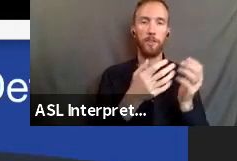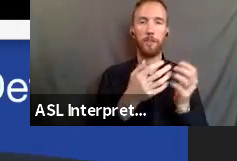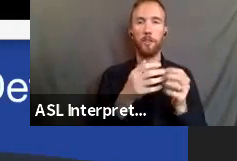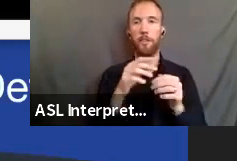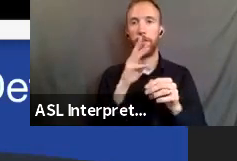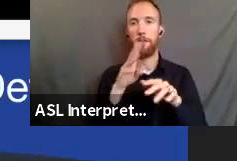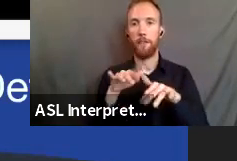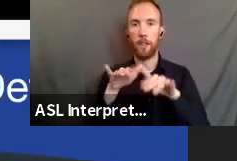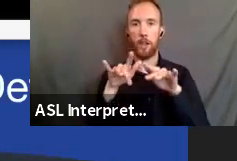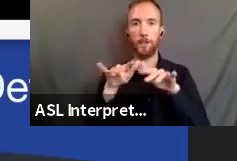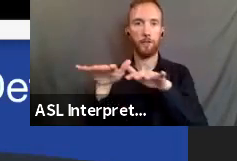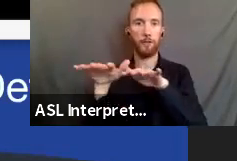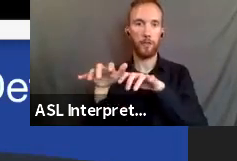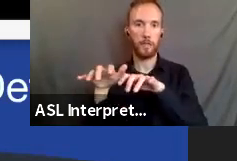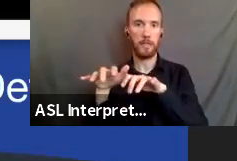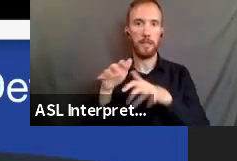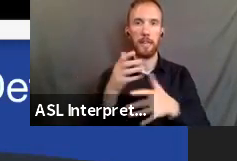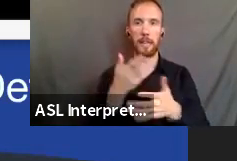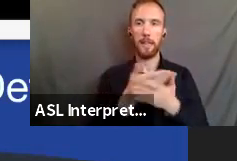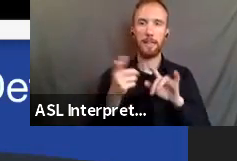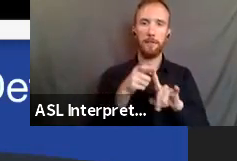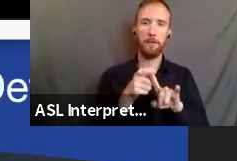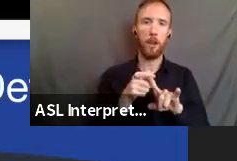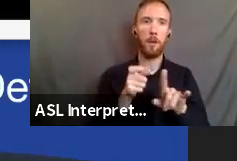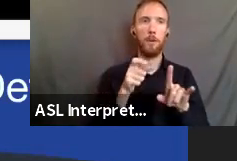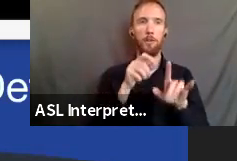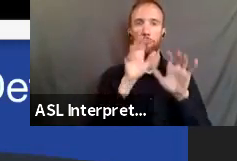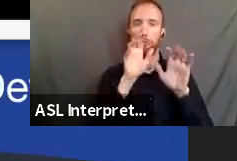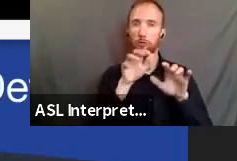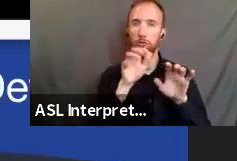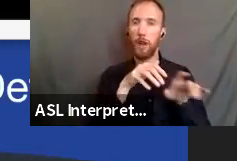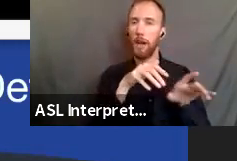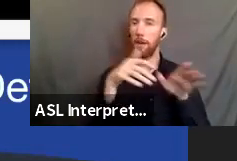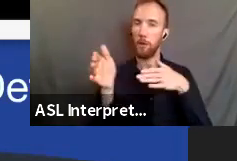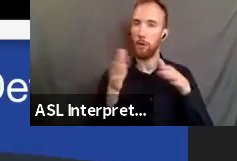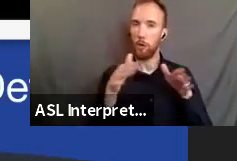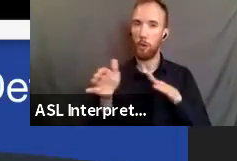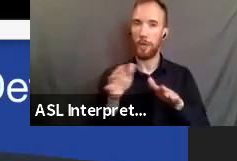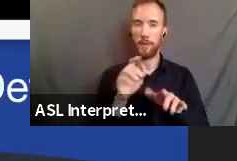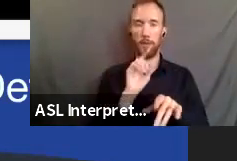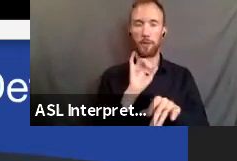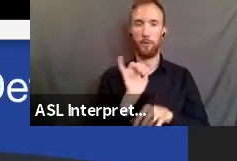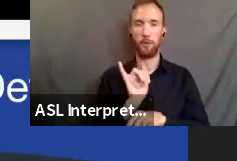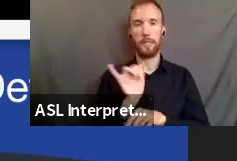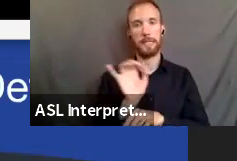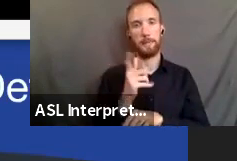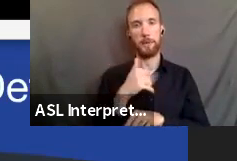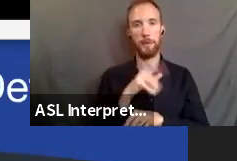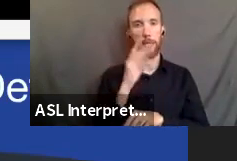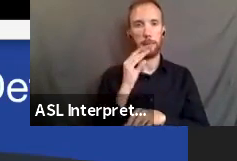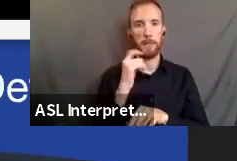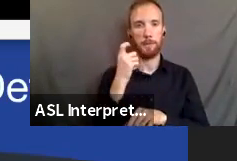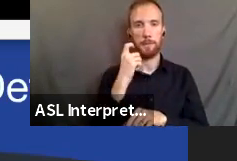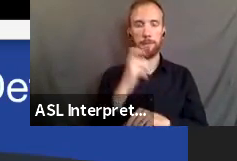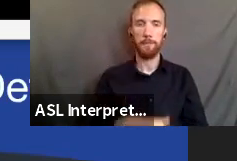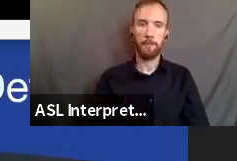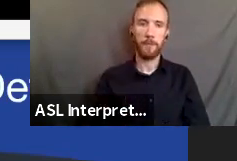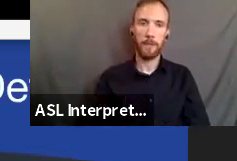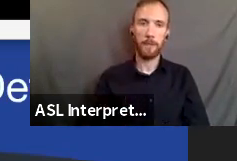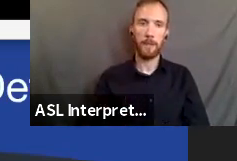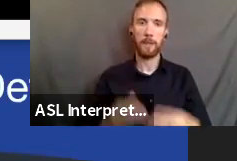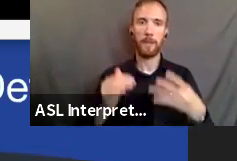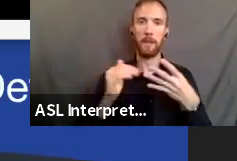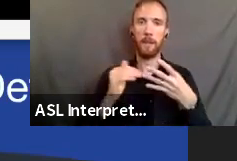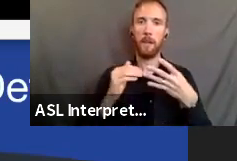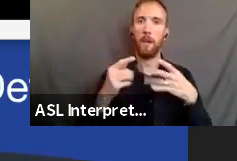repairs like those result in rain or wind storms like we've all recently experienced also included in this category are